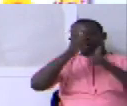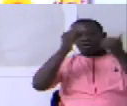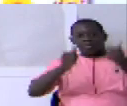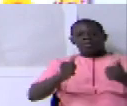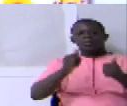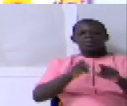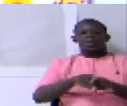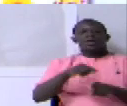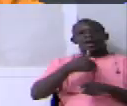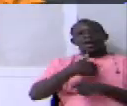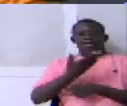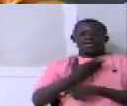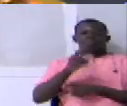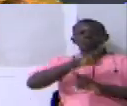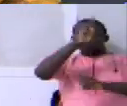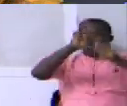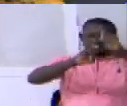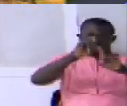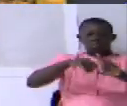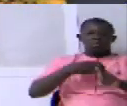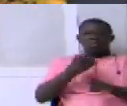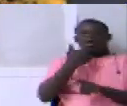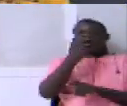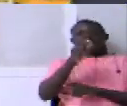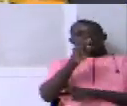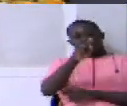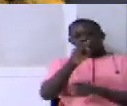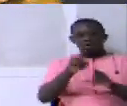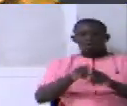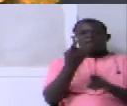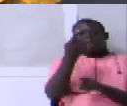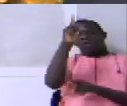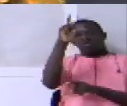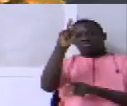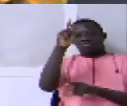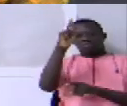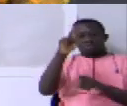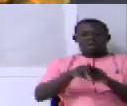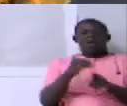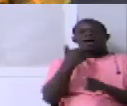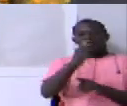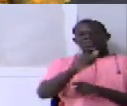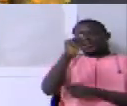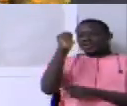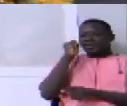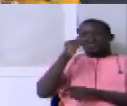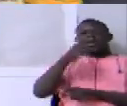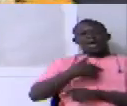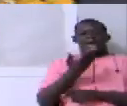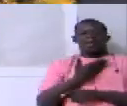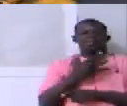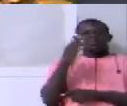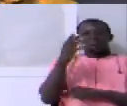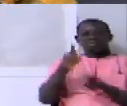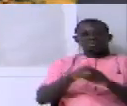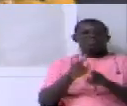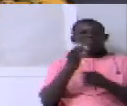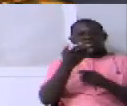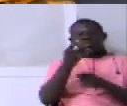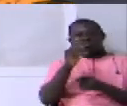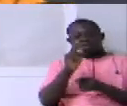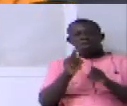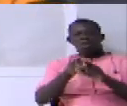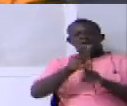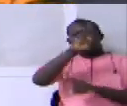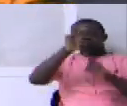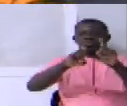I have two questions to ask you. The first was asked yesterday, and I got a partial reply, and that was regarding how whether or